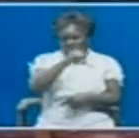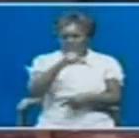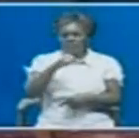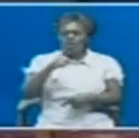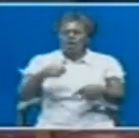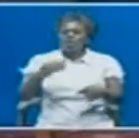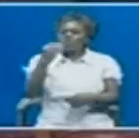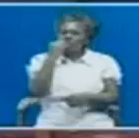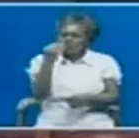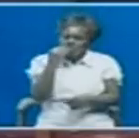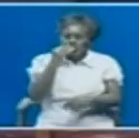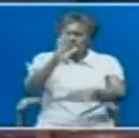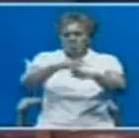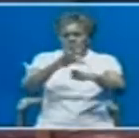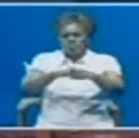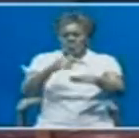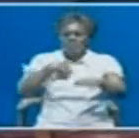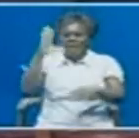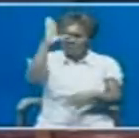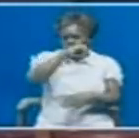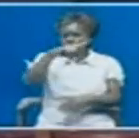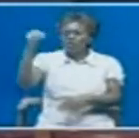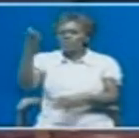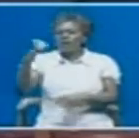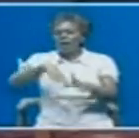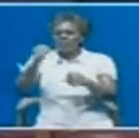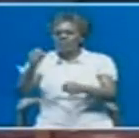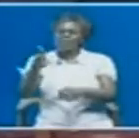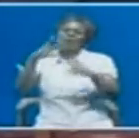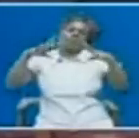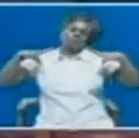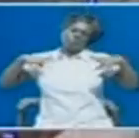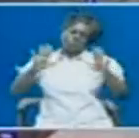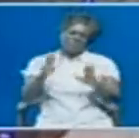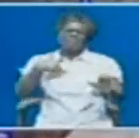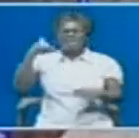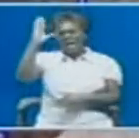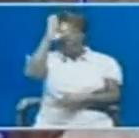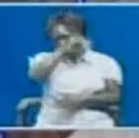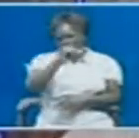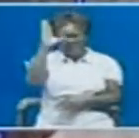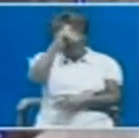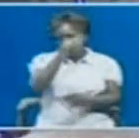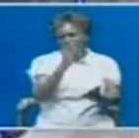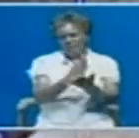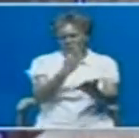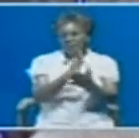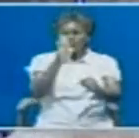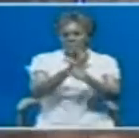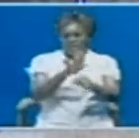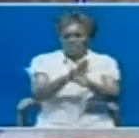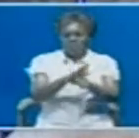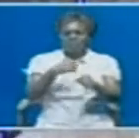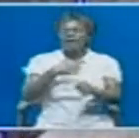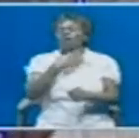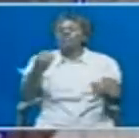meal. Yes. You know, yeah, I miss going out there and you know, just relaxing, you know, and those are the kind of things I miss, and those are the kind of things I'll wish